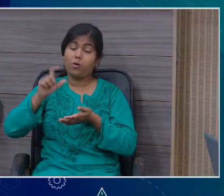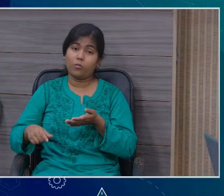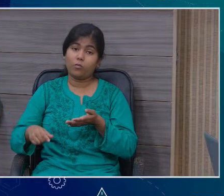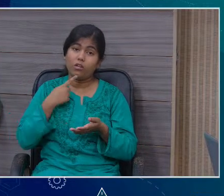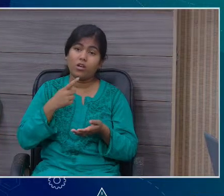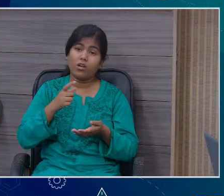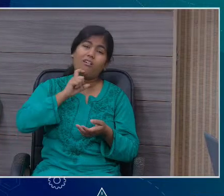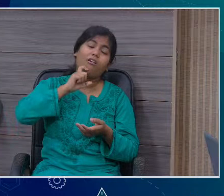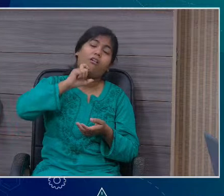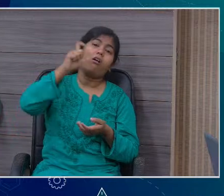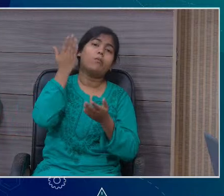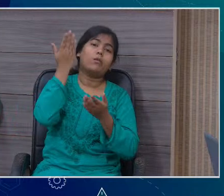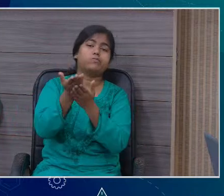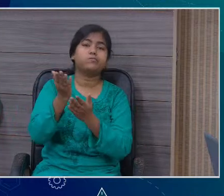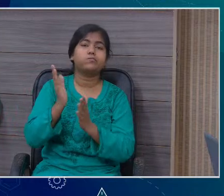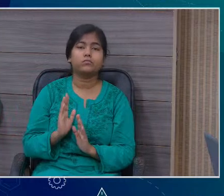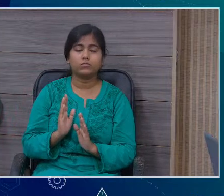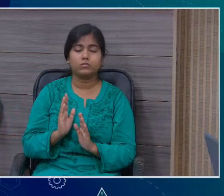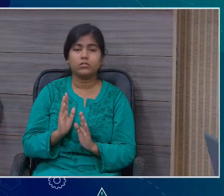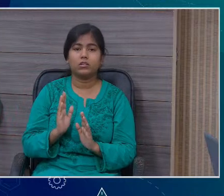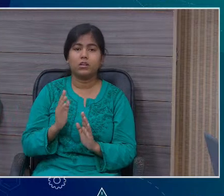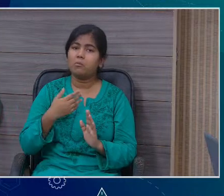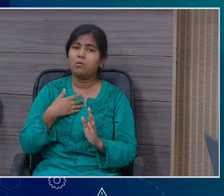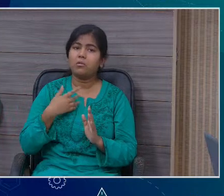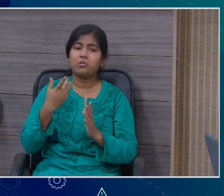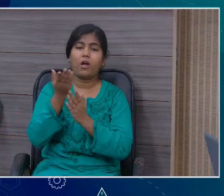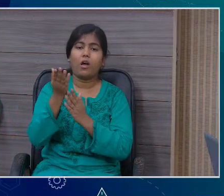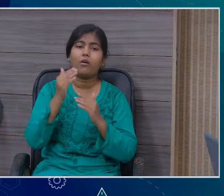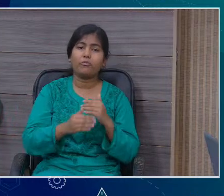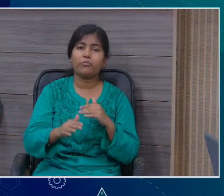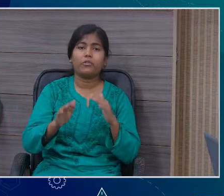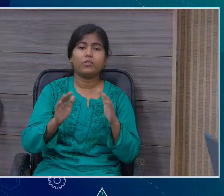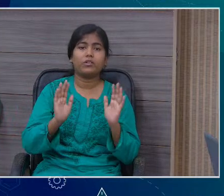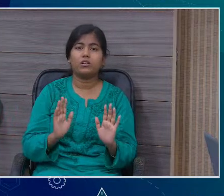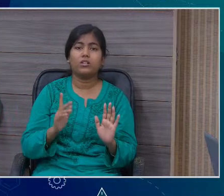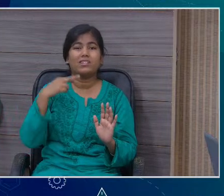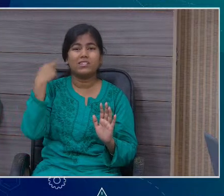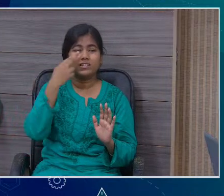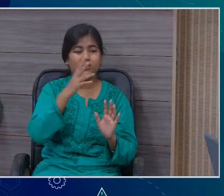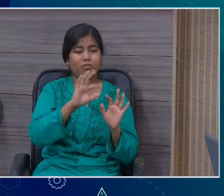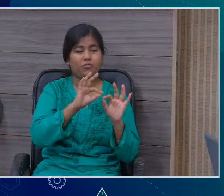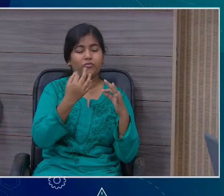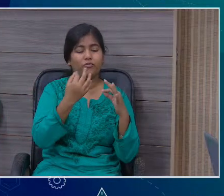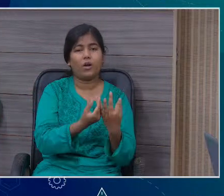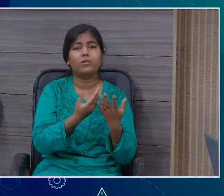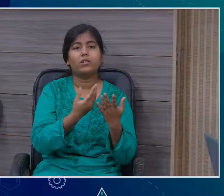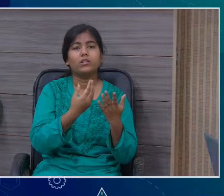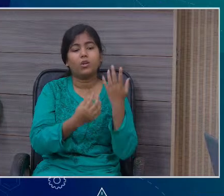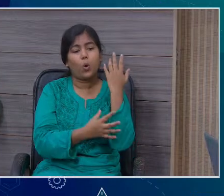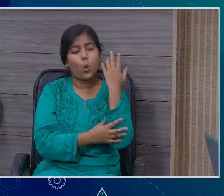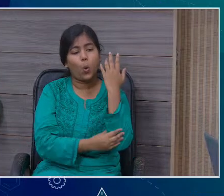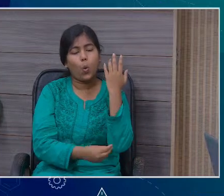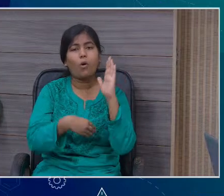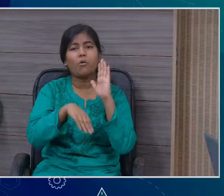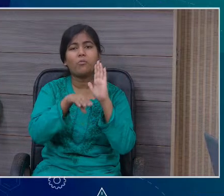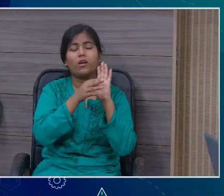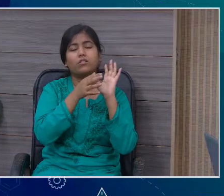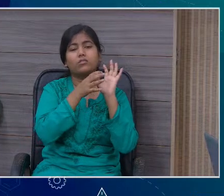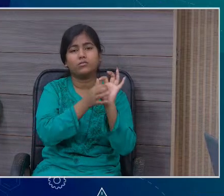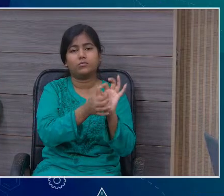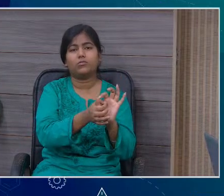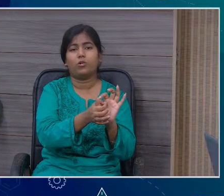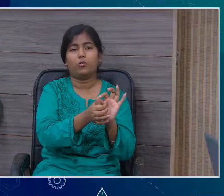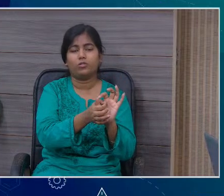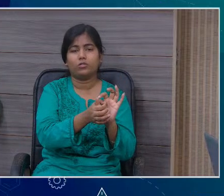was not heard. Why? Because the children, the families, they belong to lower classes. And that is what was it is the reason